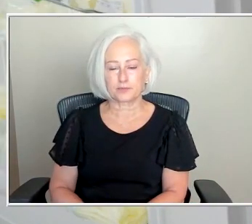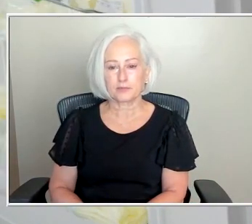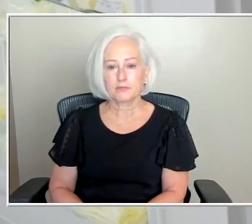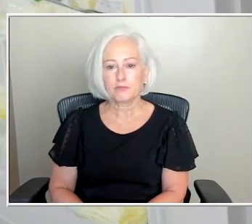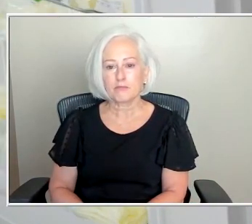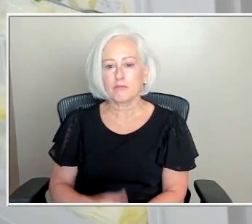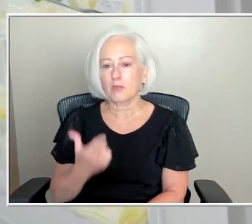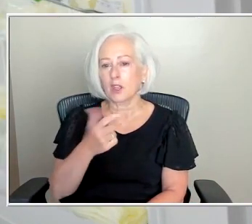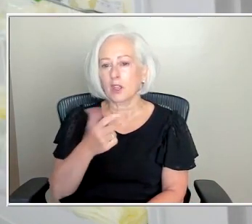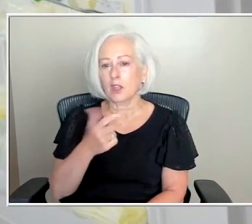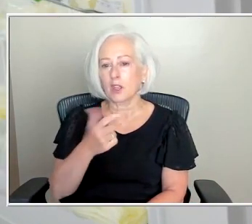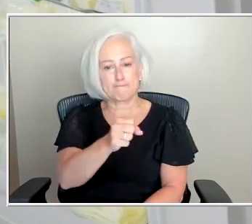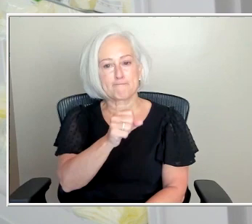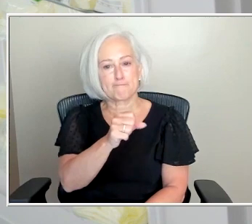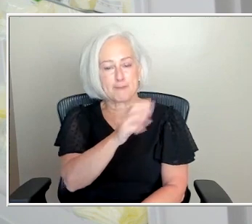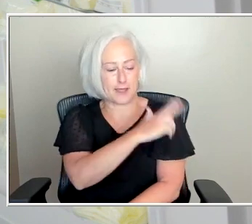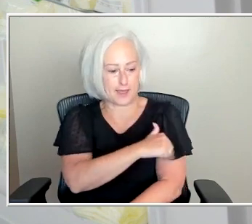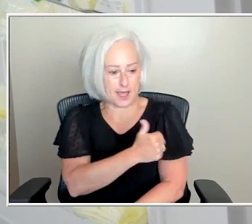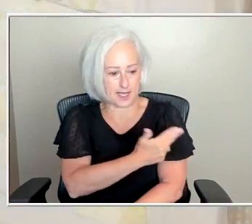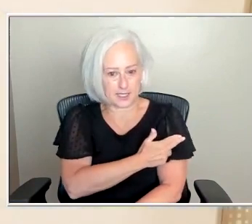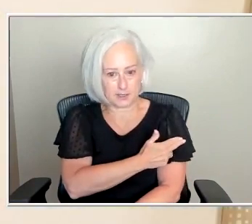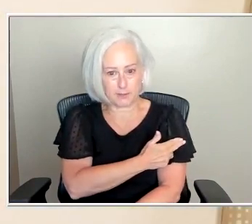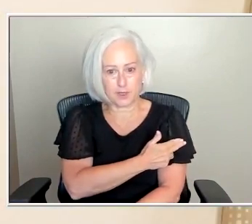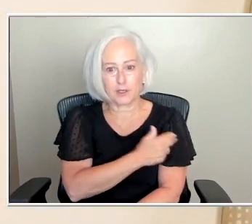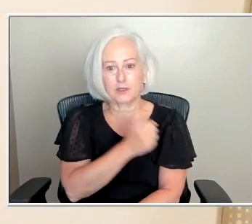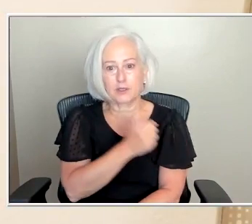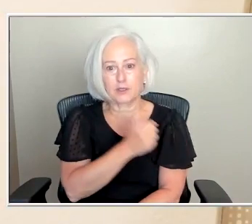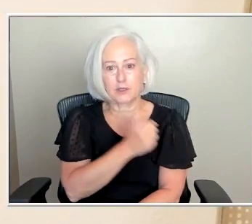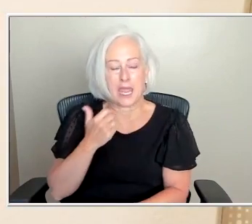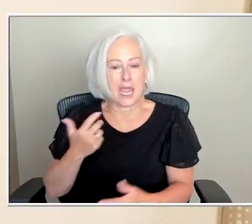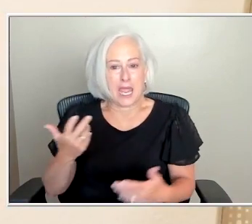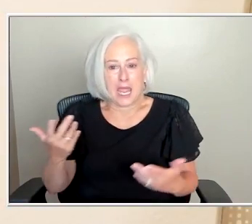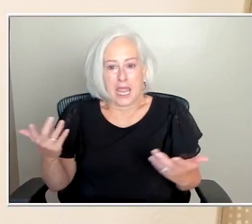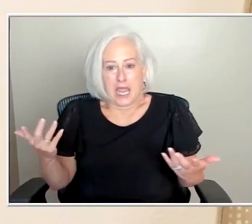didn't understand anything at that point. I